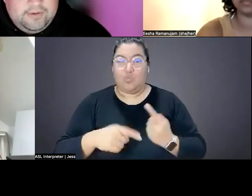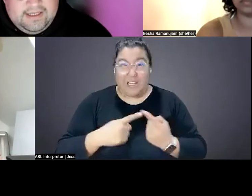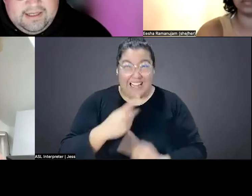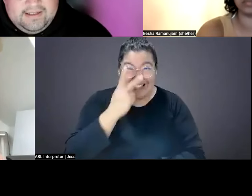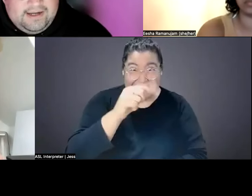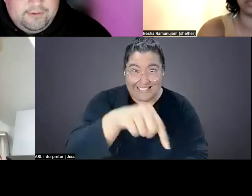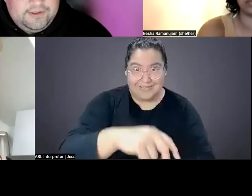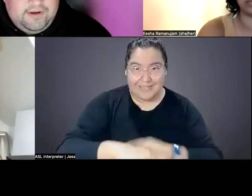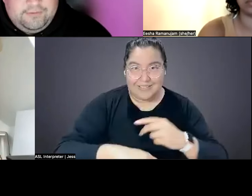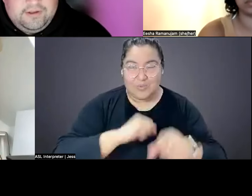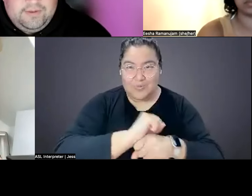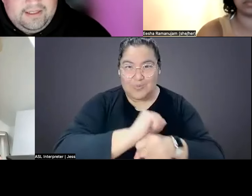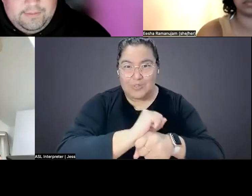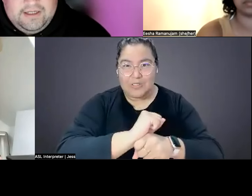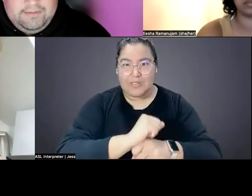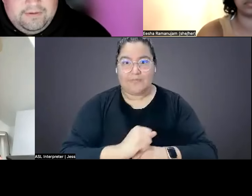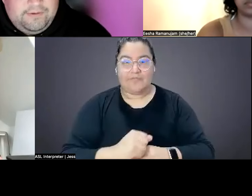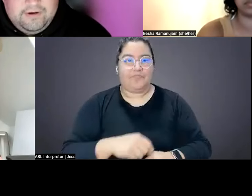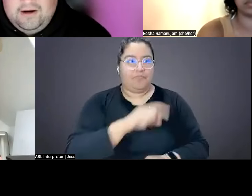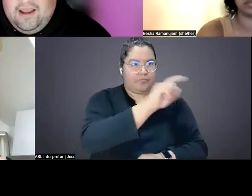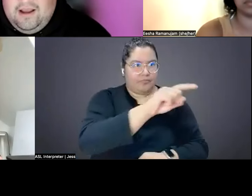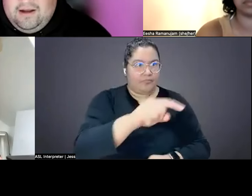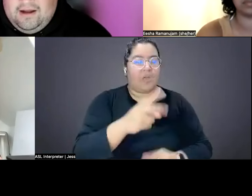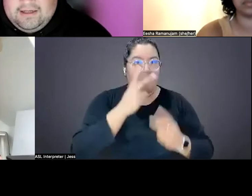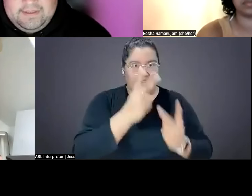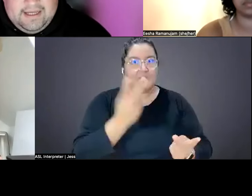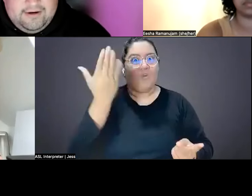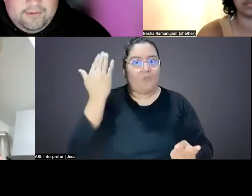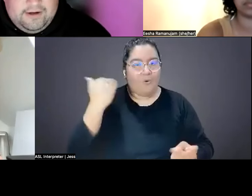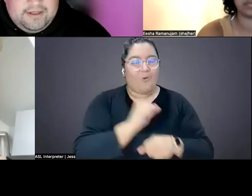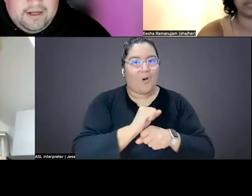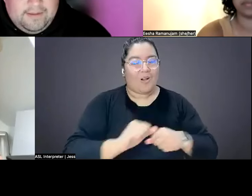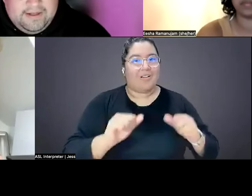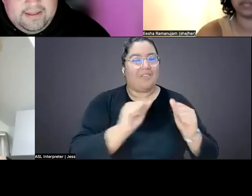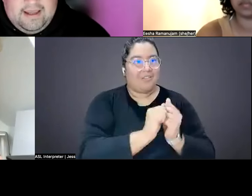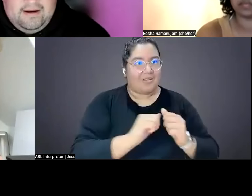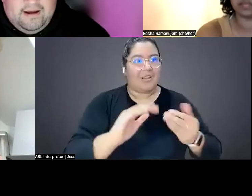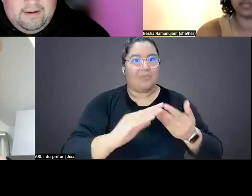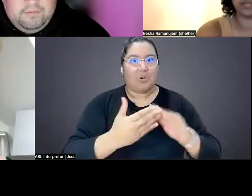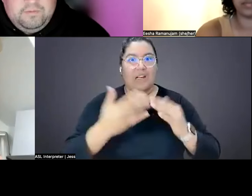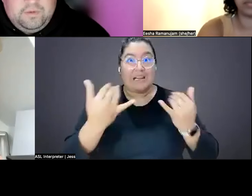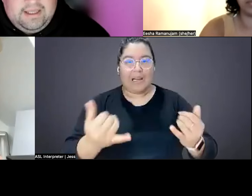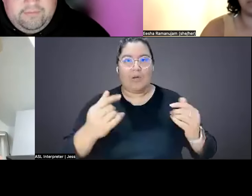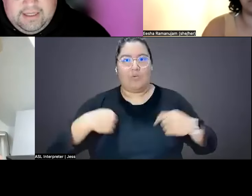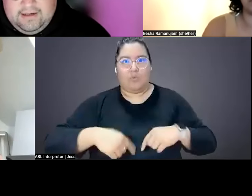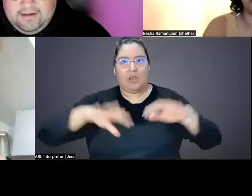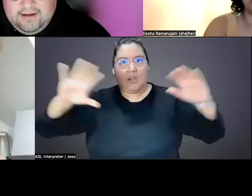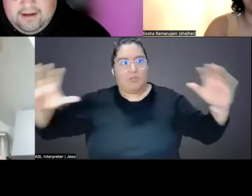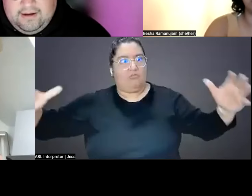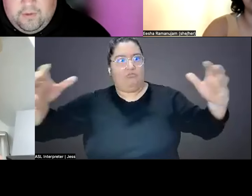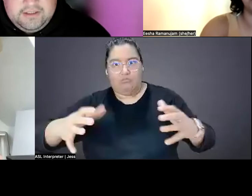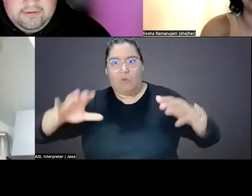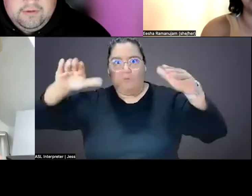not only folks who I've worked with in community before come together around a topic that we have